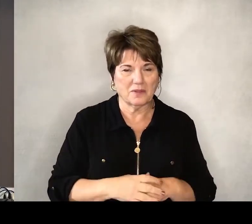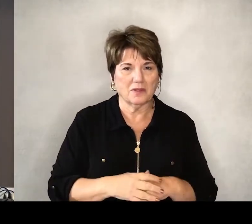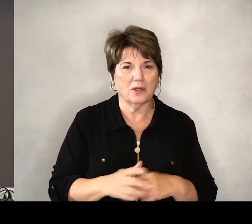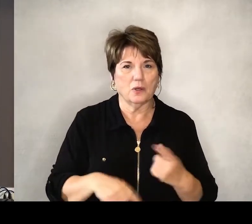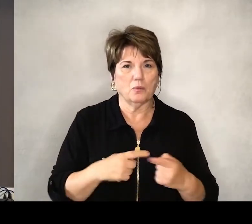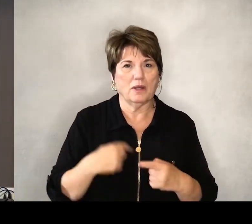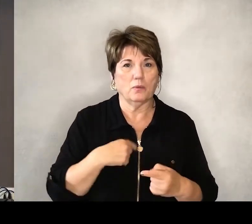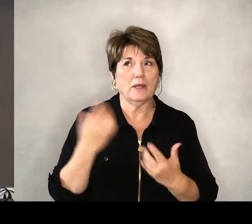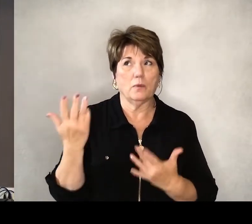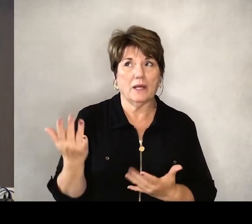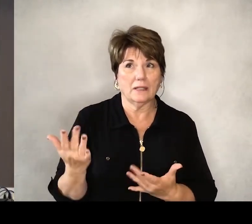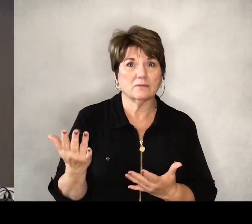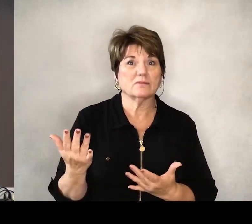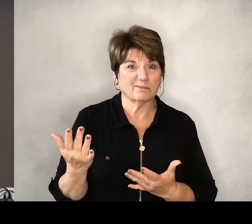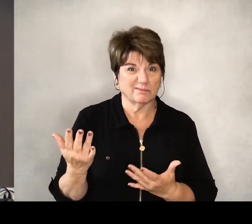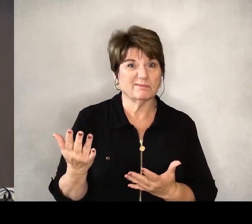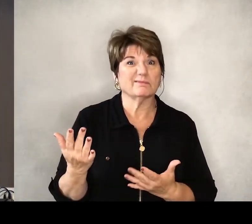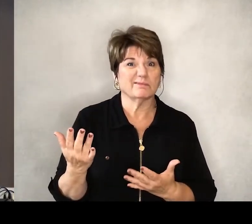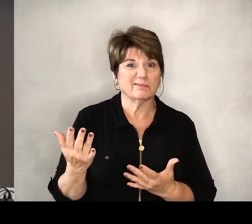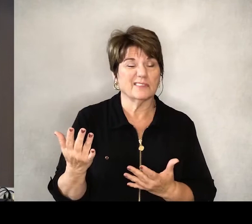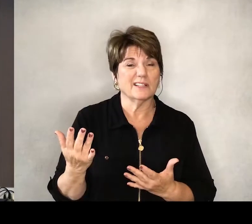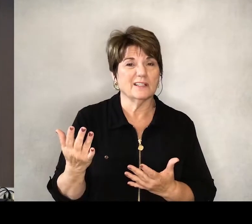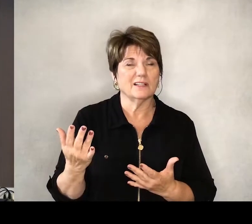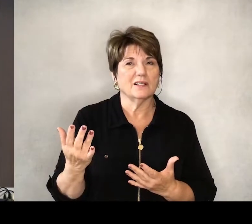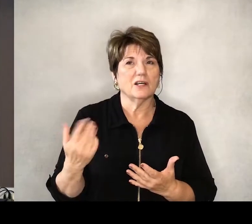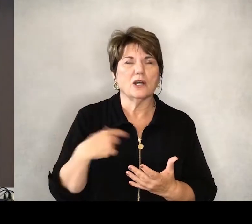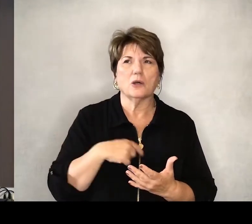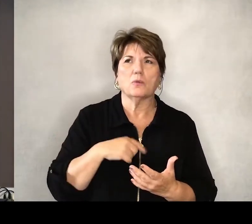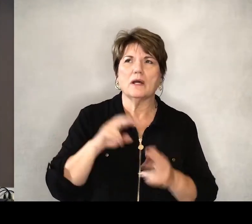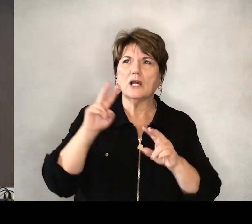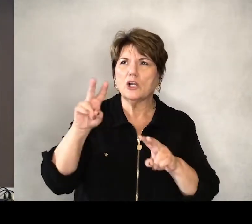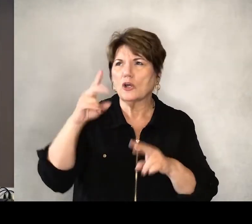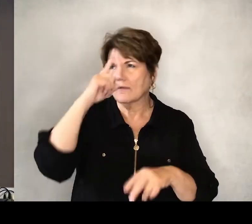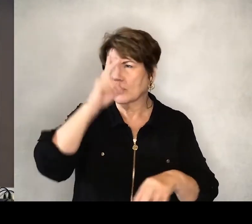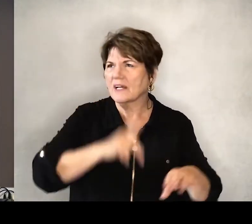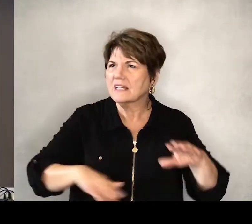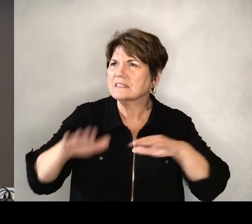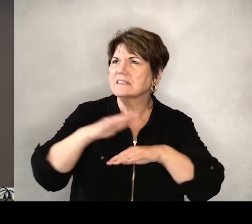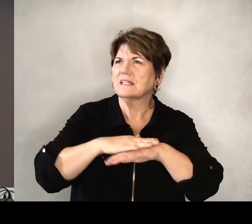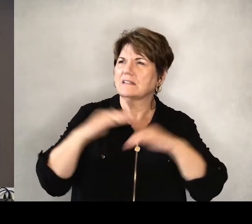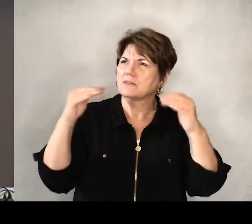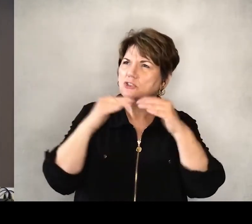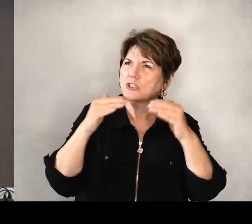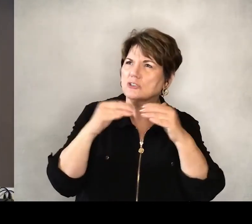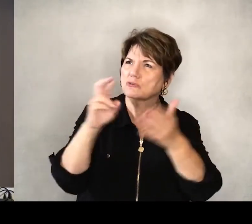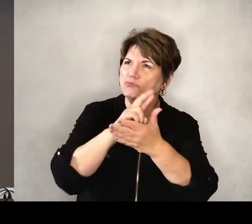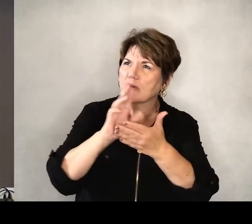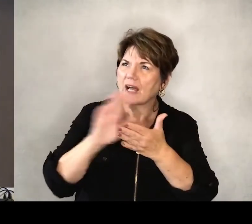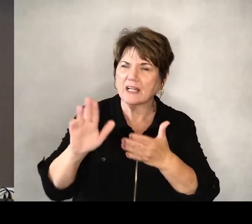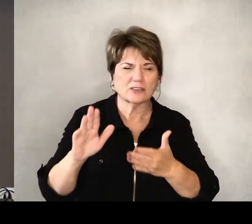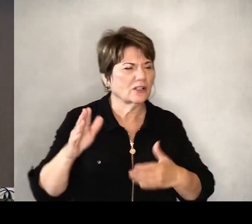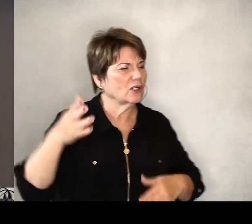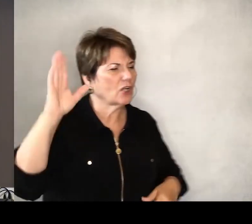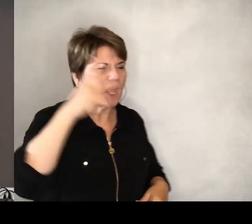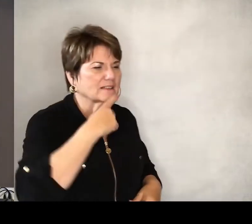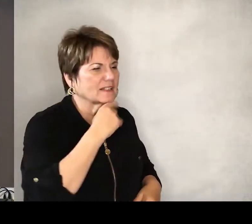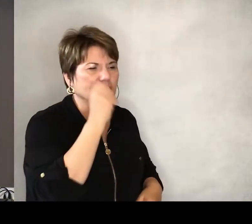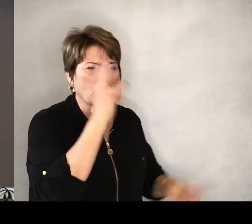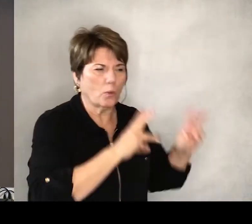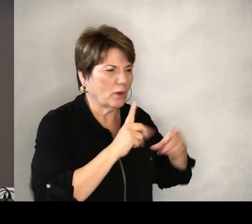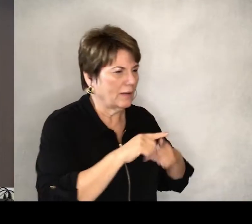are waiting. Those times we are looking for his kingdom of truth and justice and righteousness, and he says, "Don't worry about